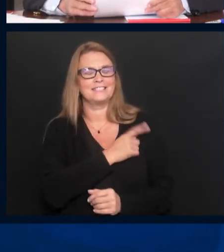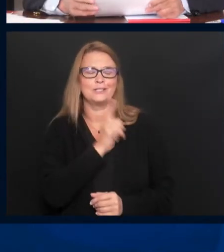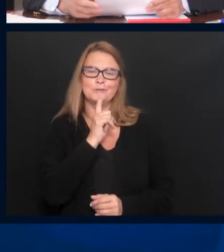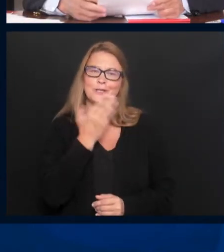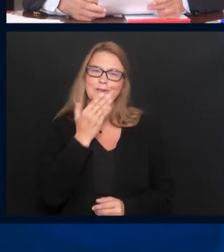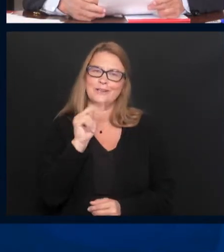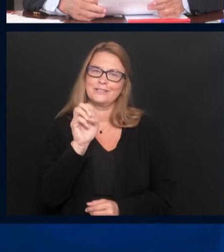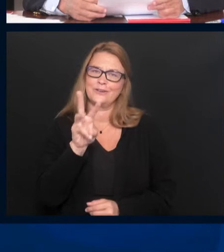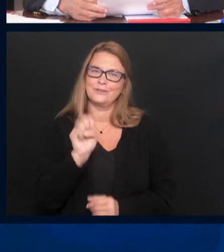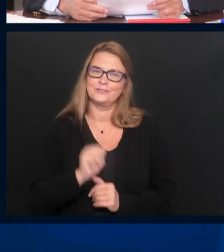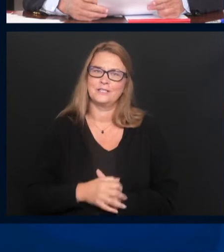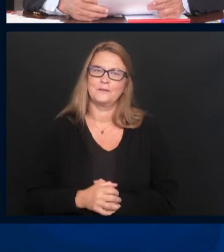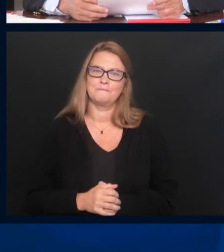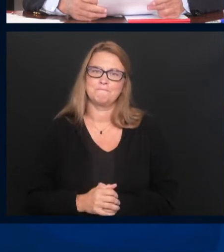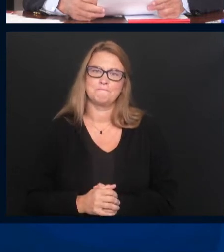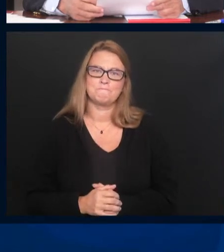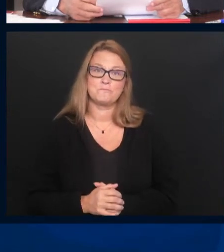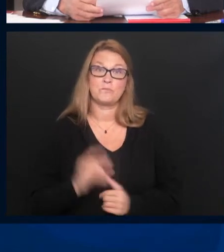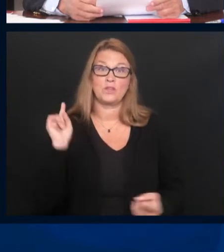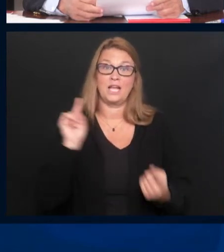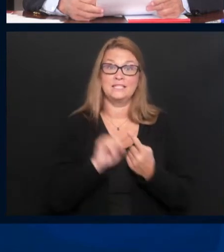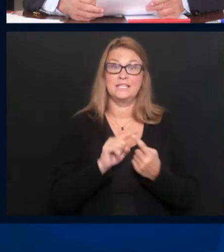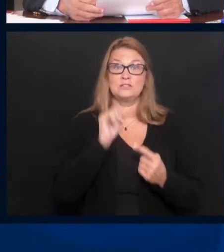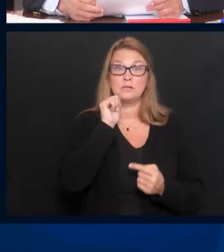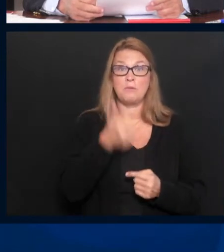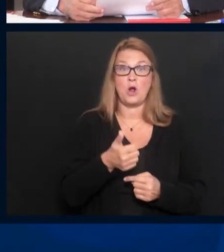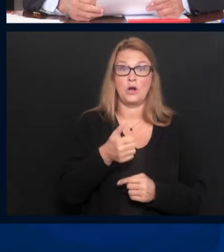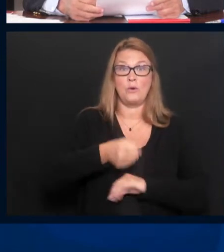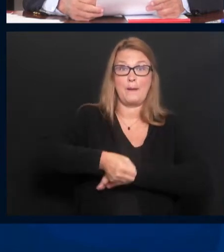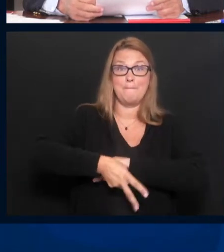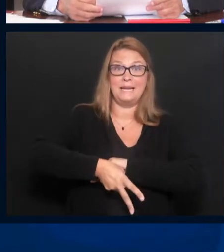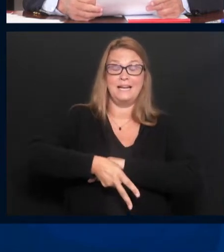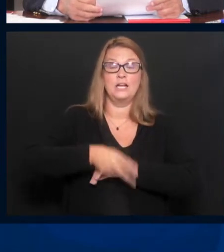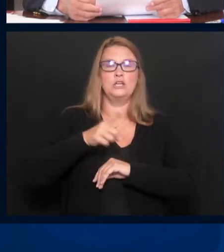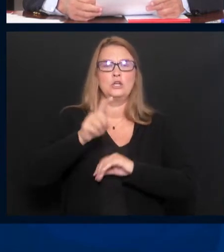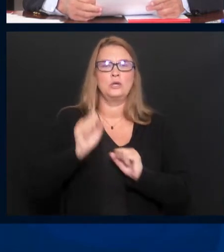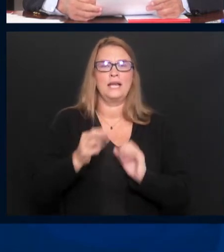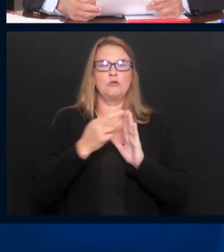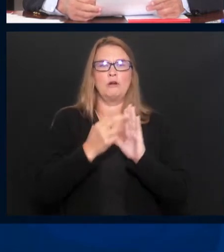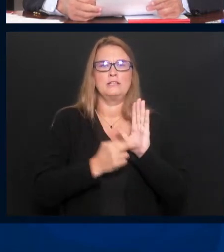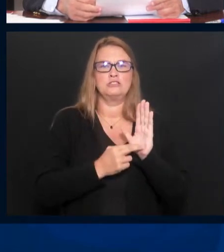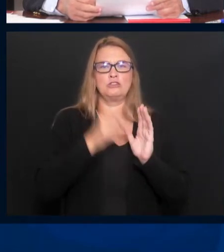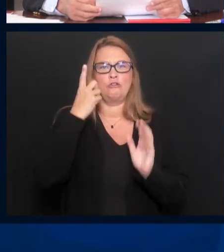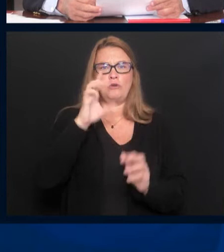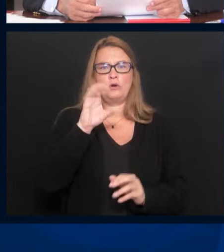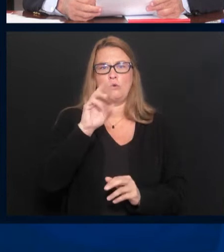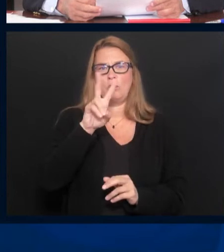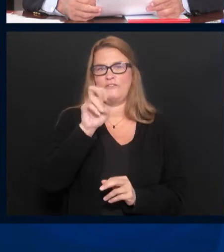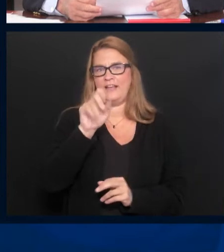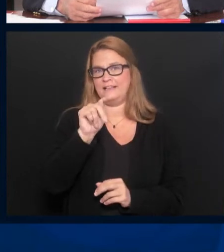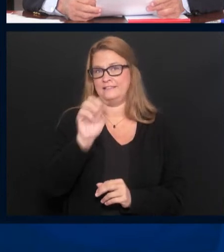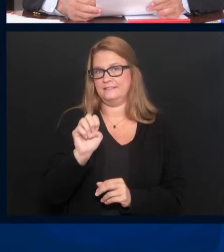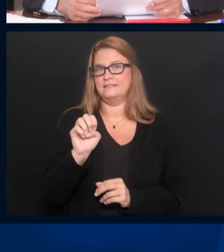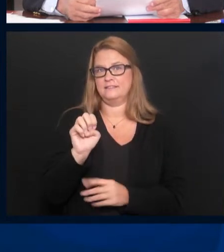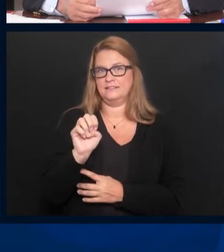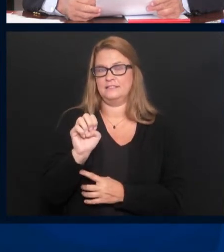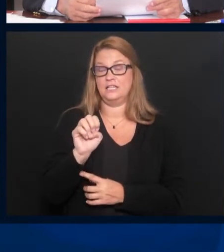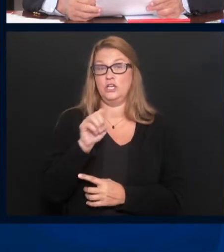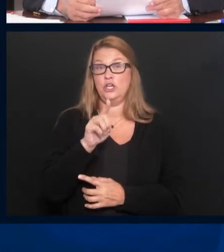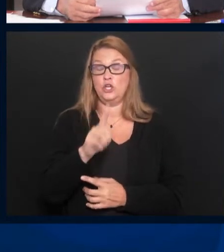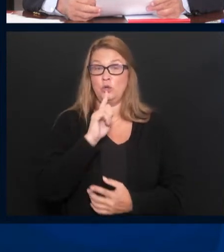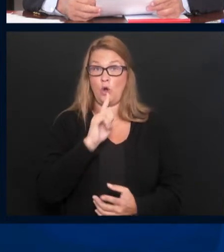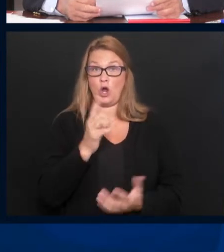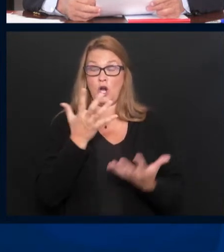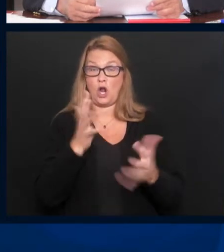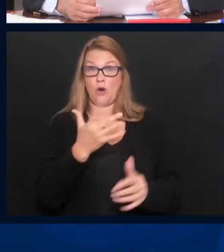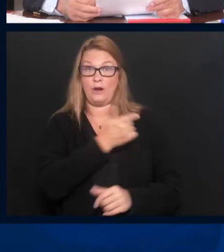stuff. Until tomorrow at midnight, you can register for that Corvette. If you're vaccinated,